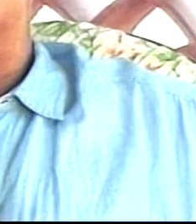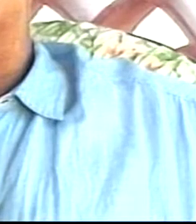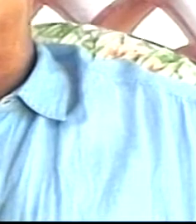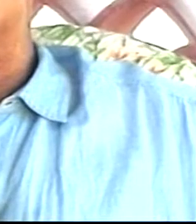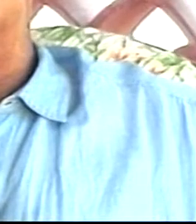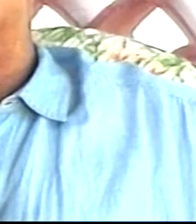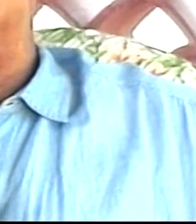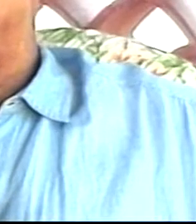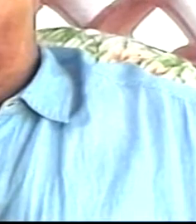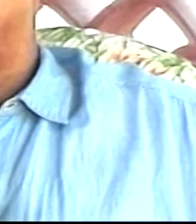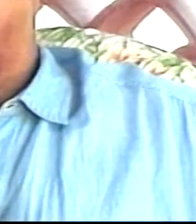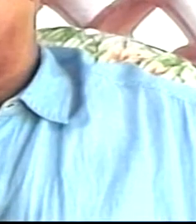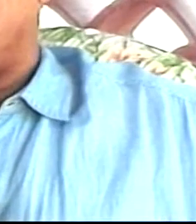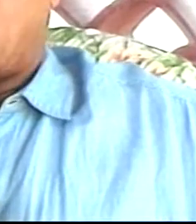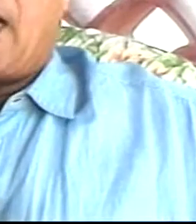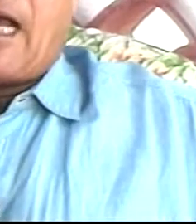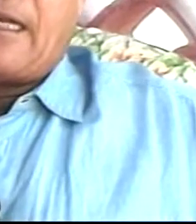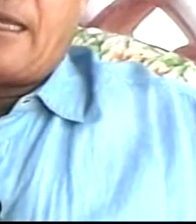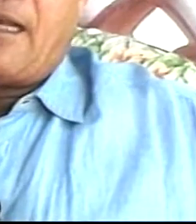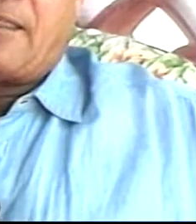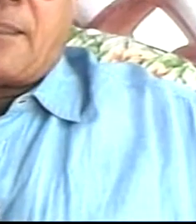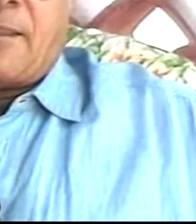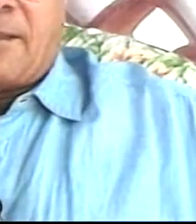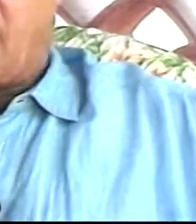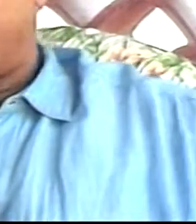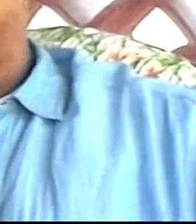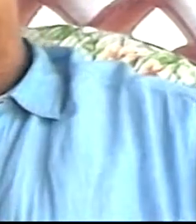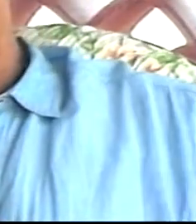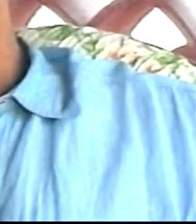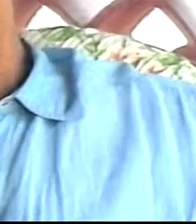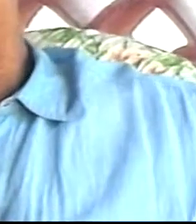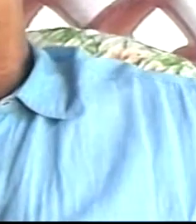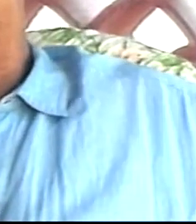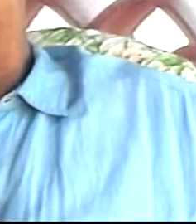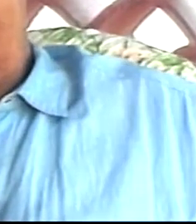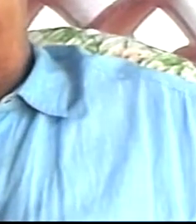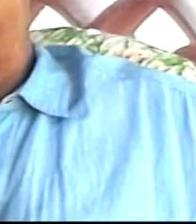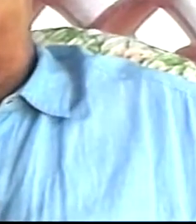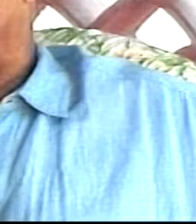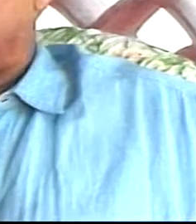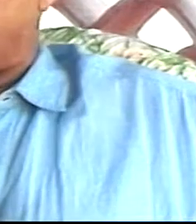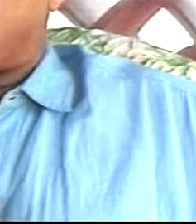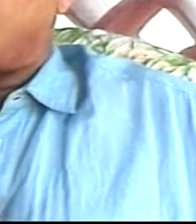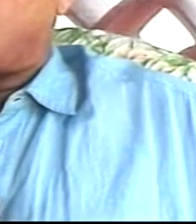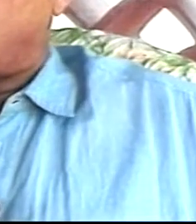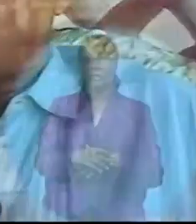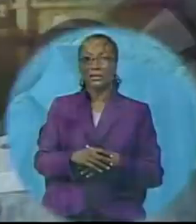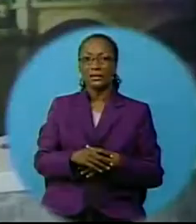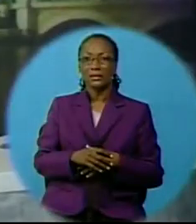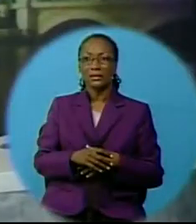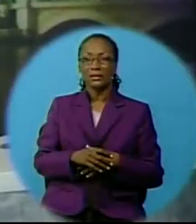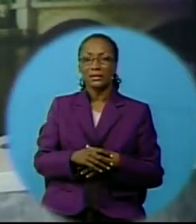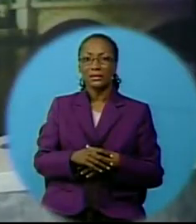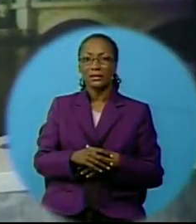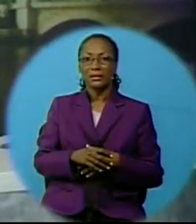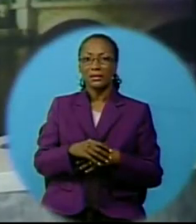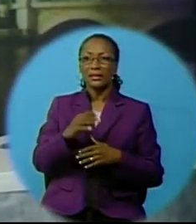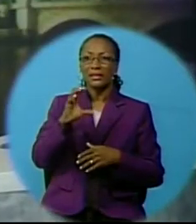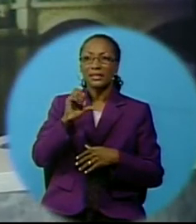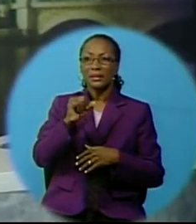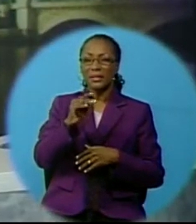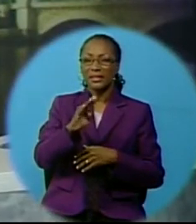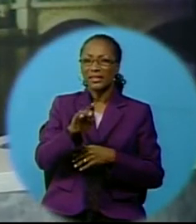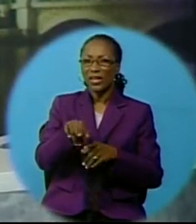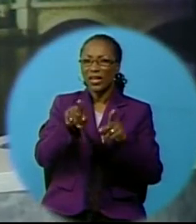at Paragon Christchurch for a space research project conducted by Canada's McGill University. CBC